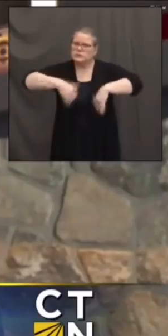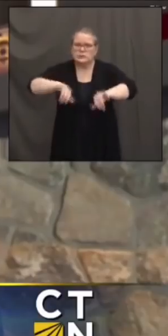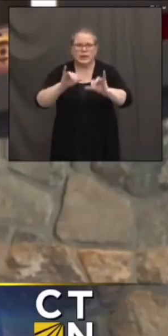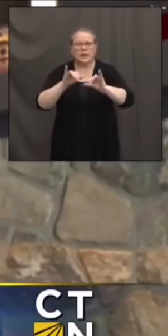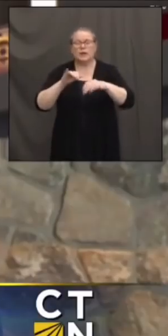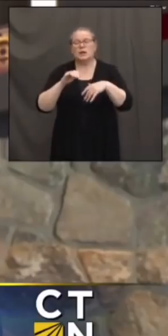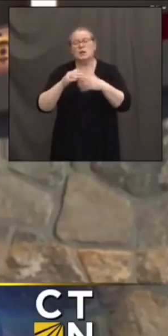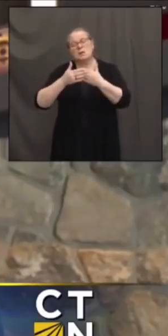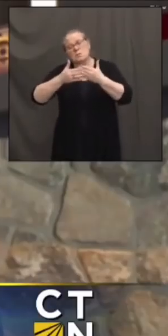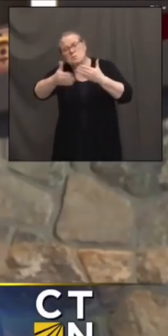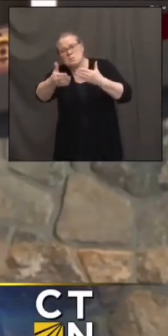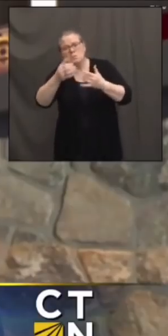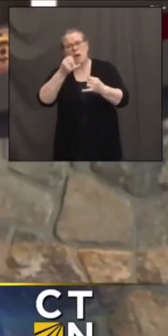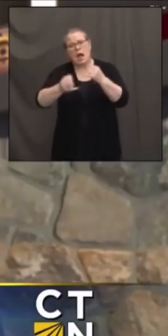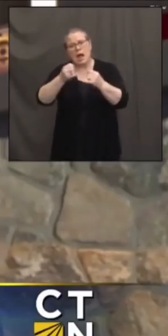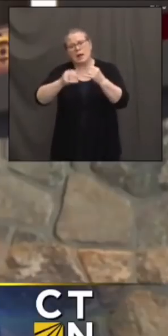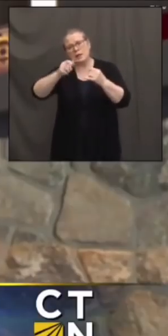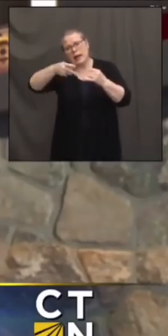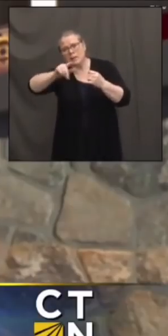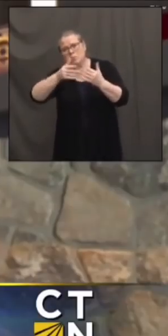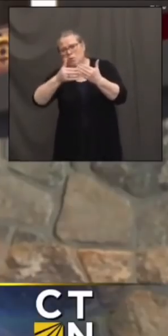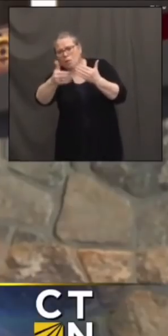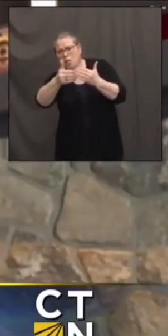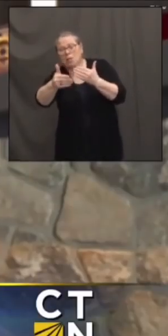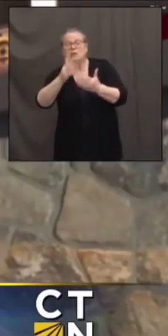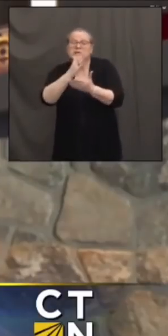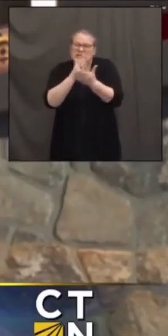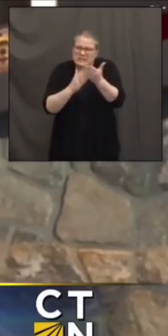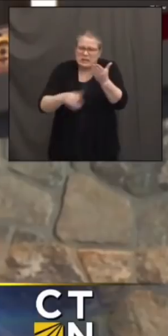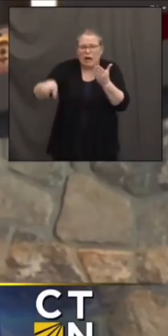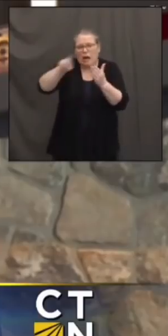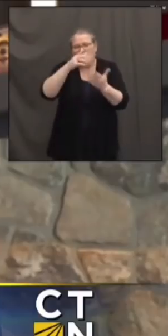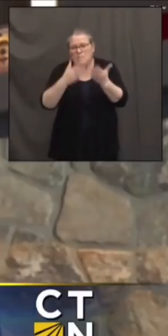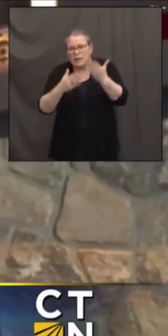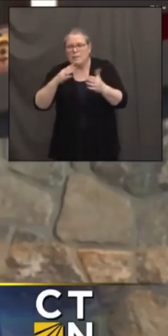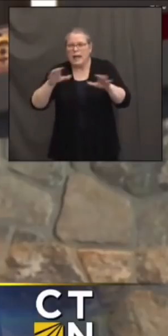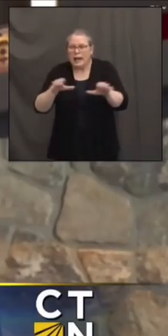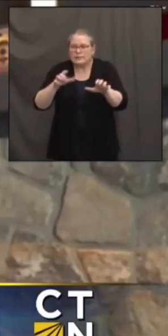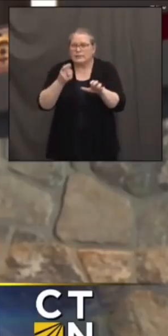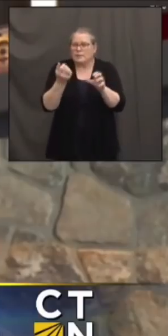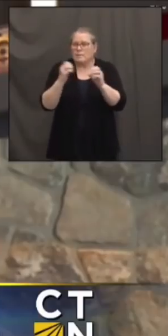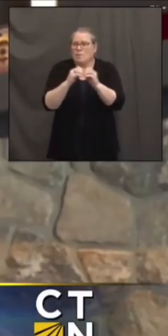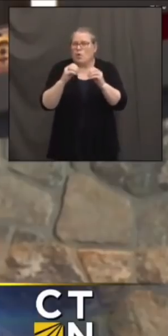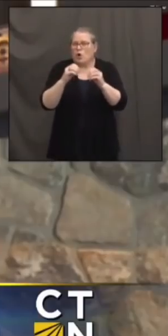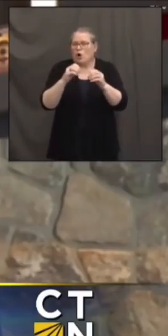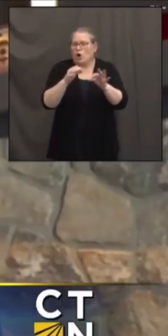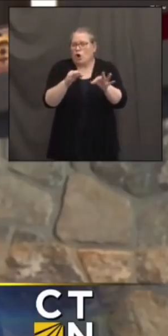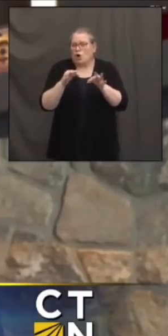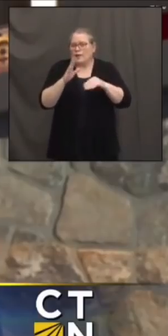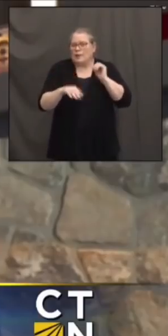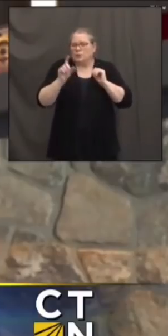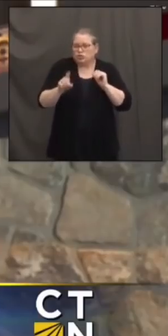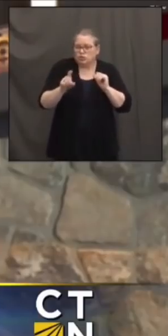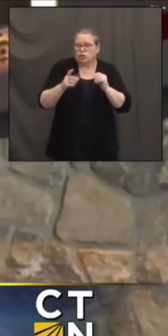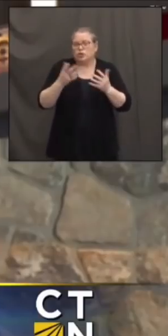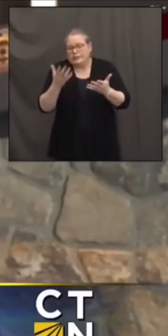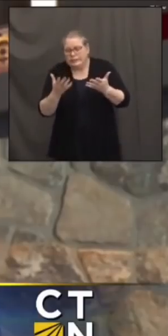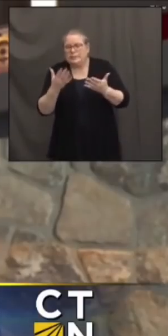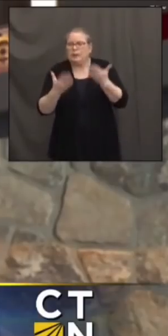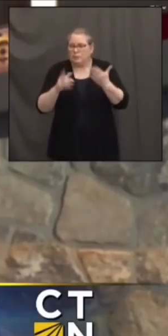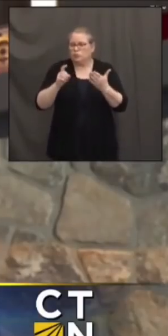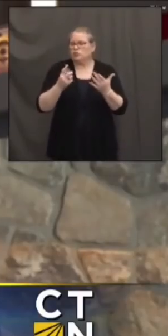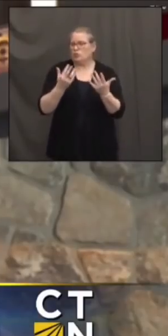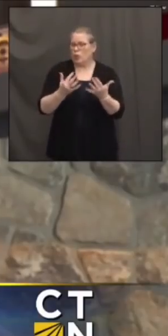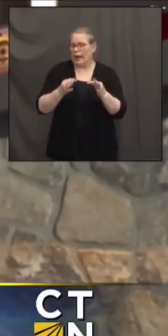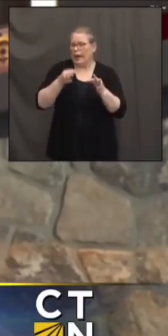re-engaged in a lot of activity a little earlier than we perhaps should have, probably delayed the point at which you're going to see an inflection point in this